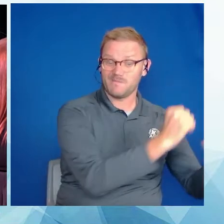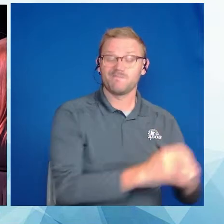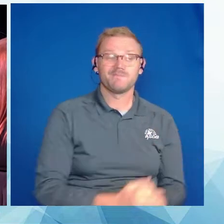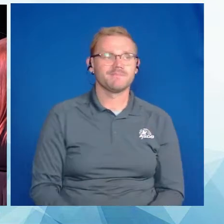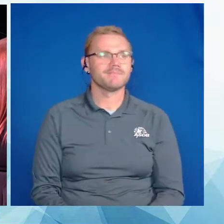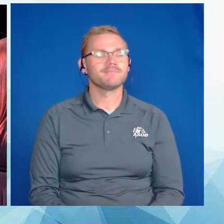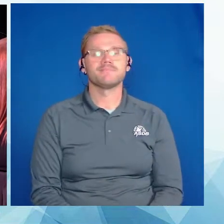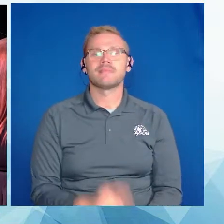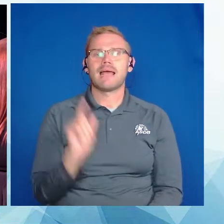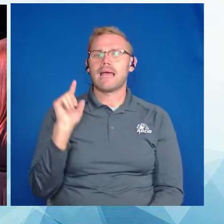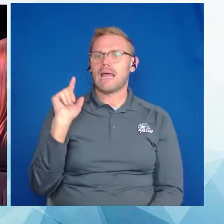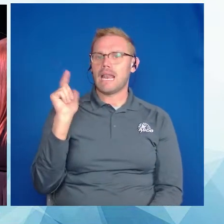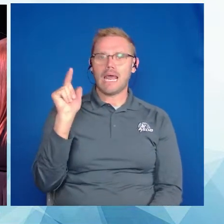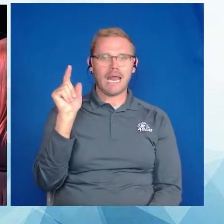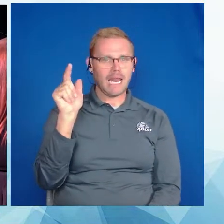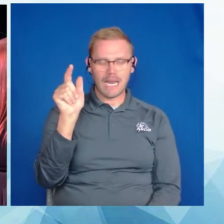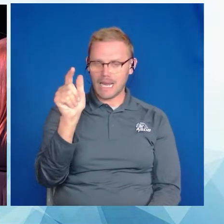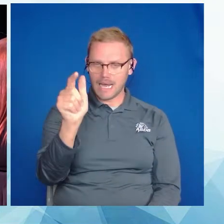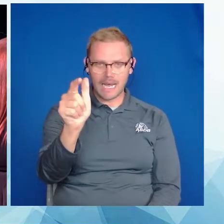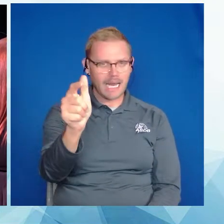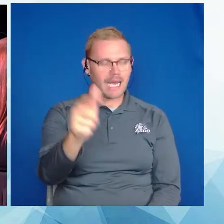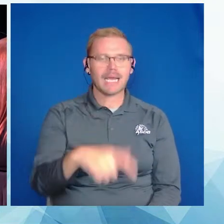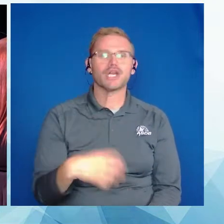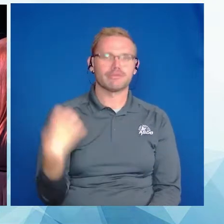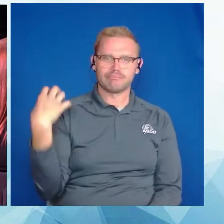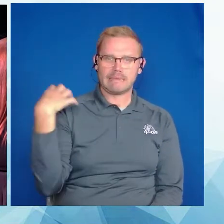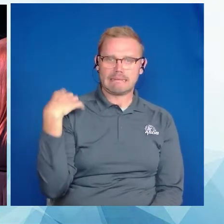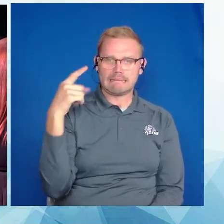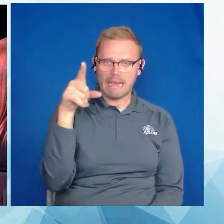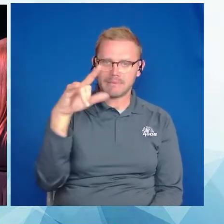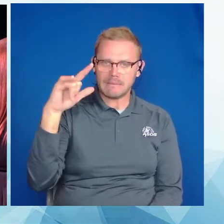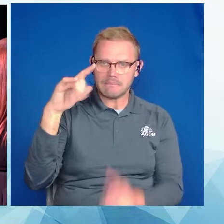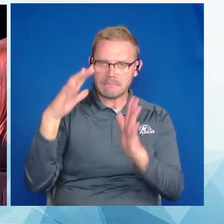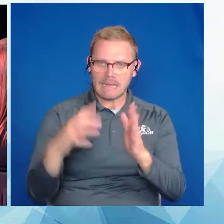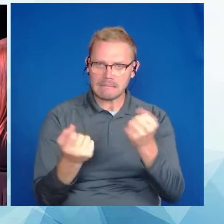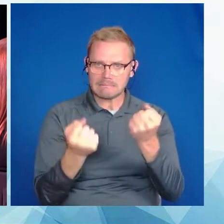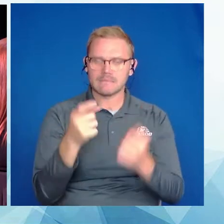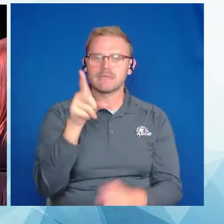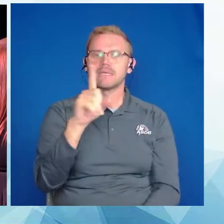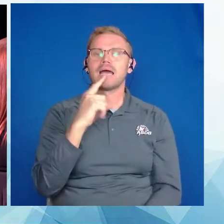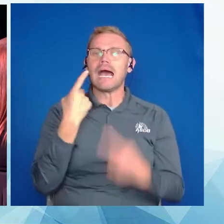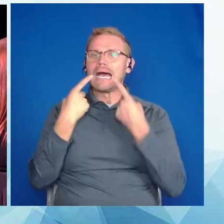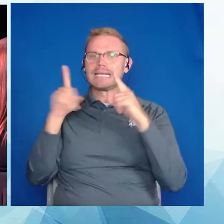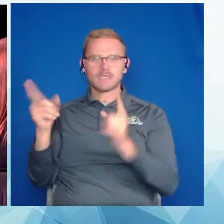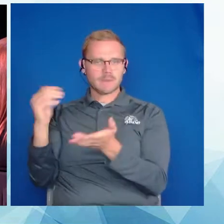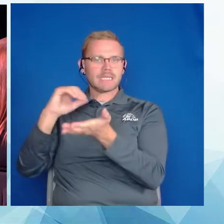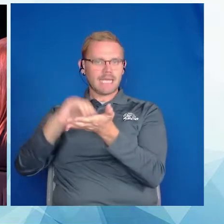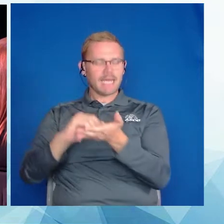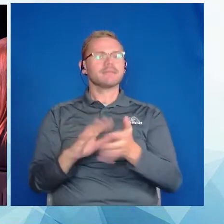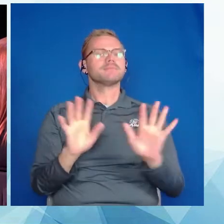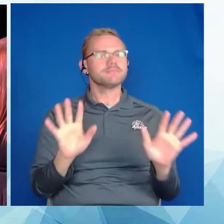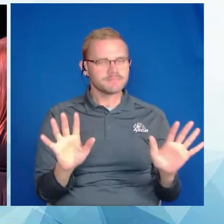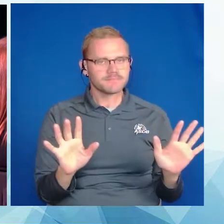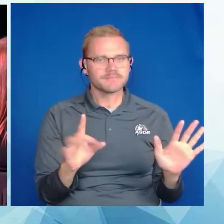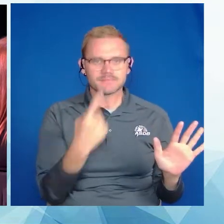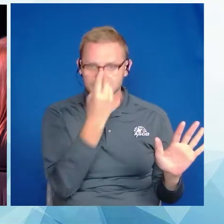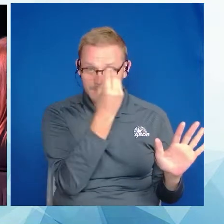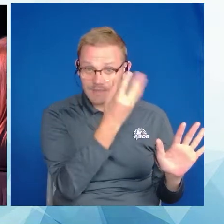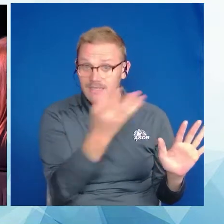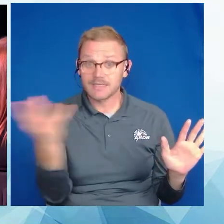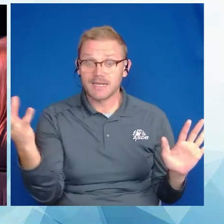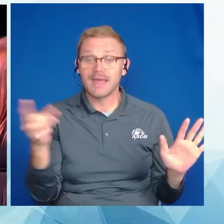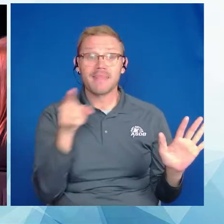A little bit later, the captain made another announcement saying that